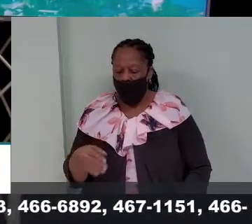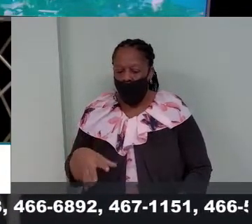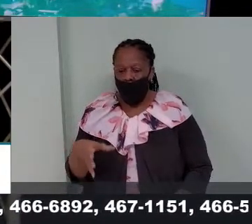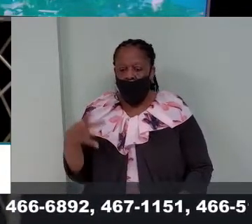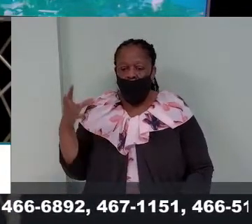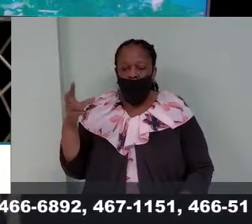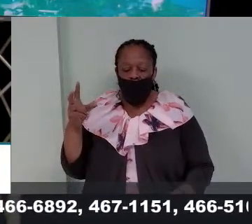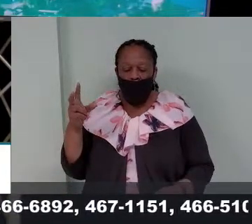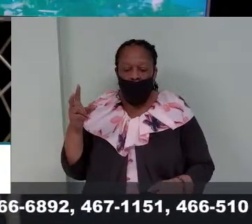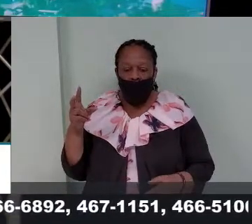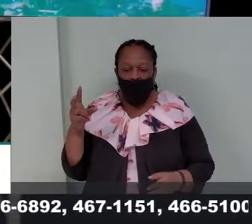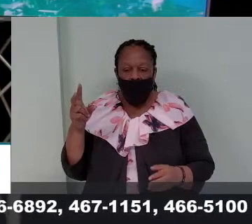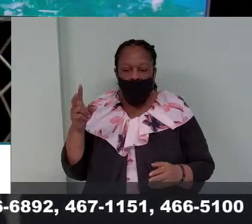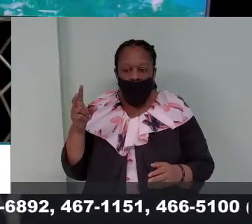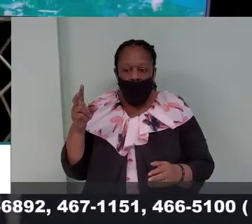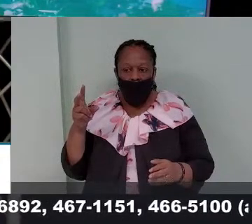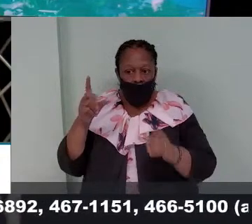safely.